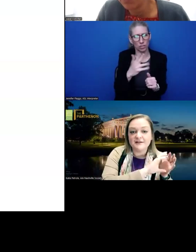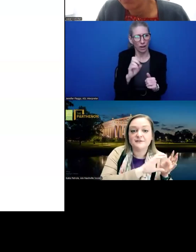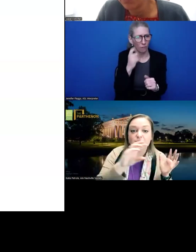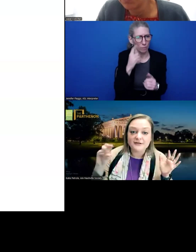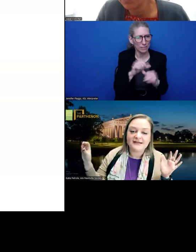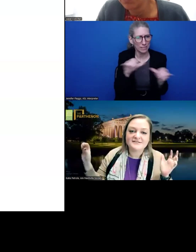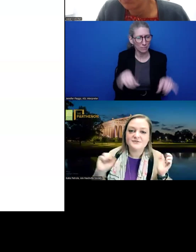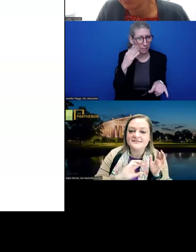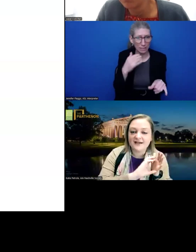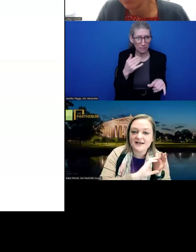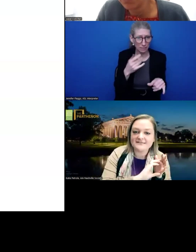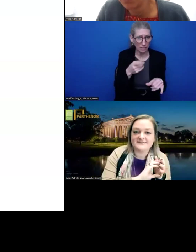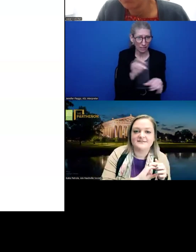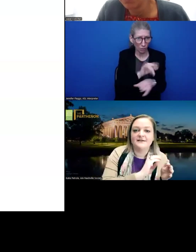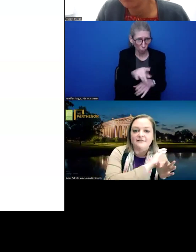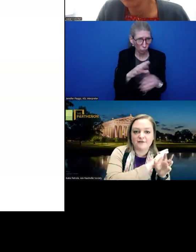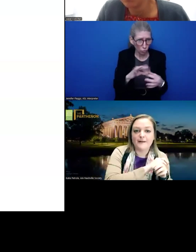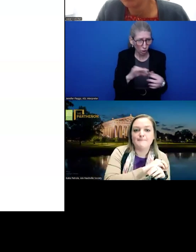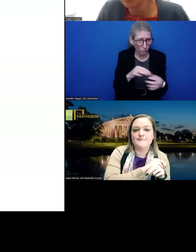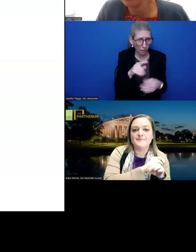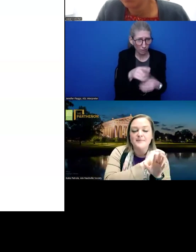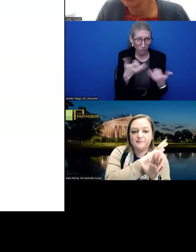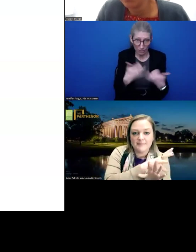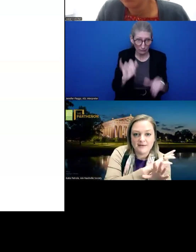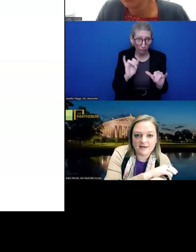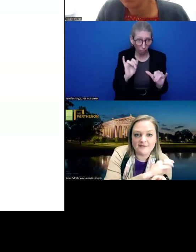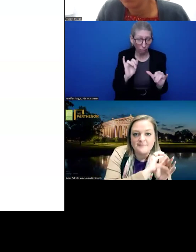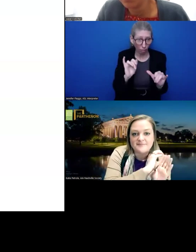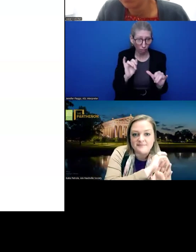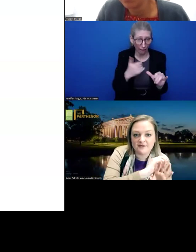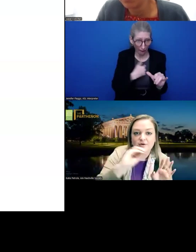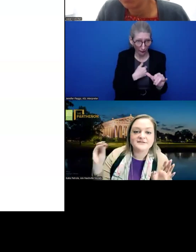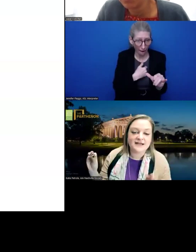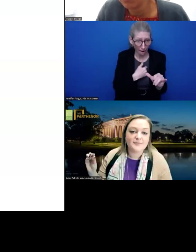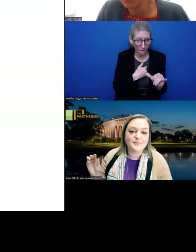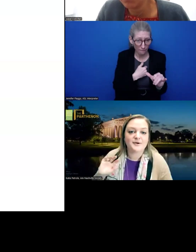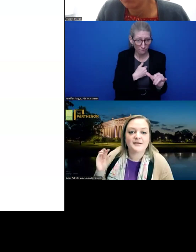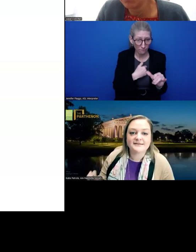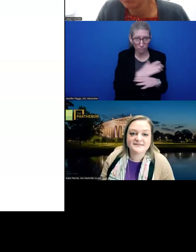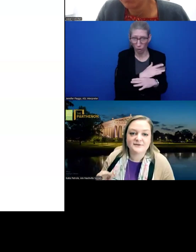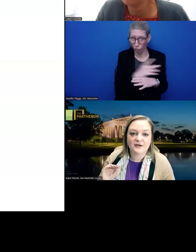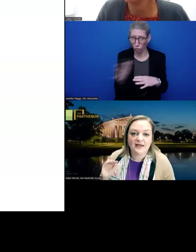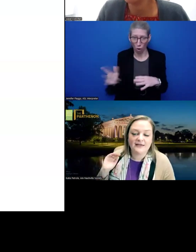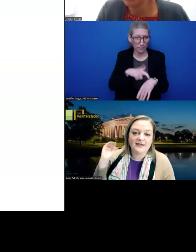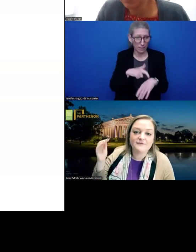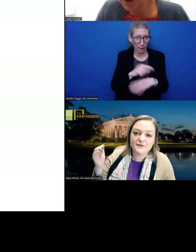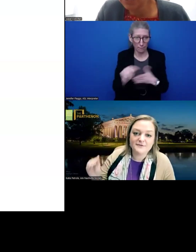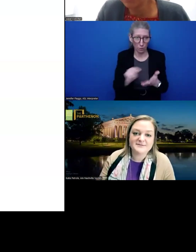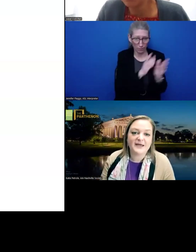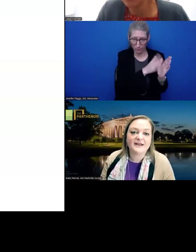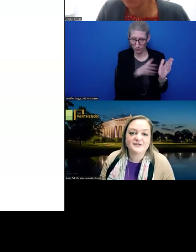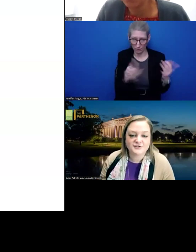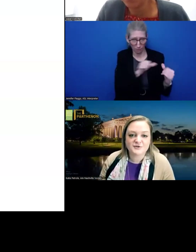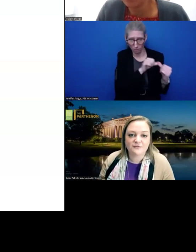is continuity, as you discussed, from across time periods, even though